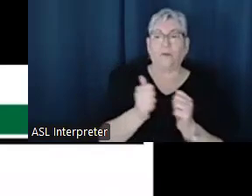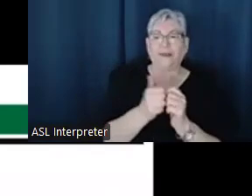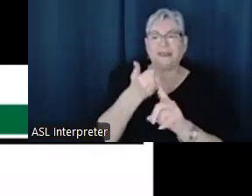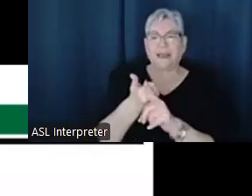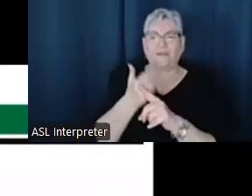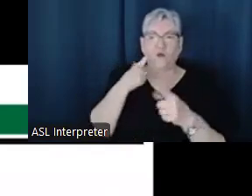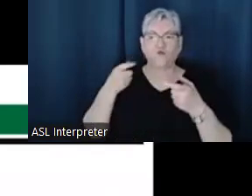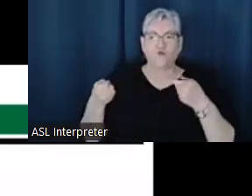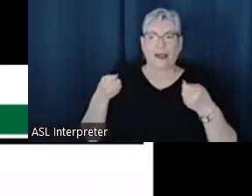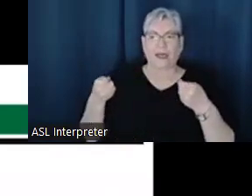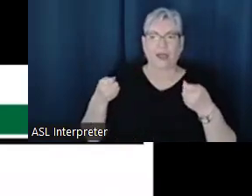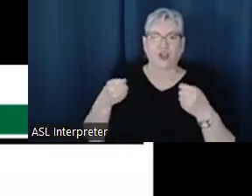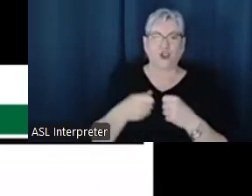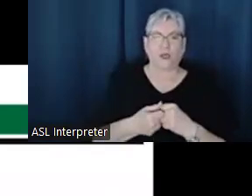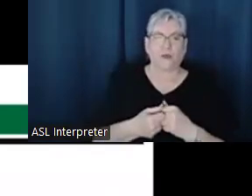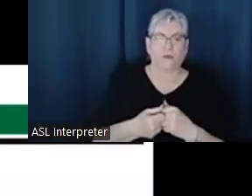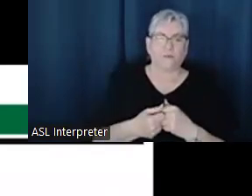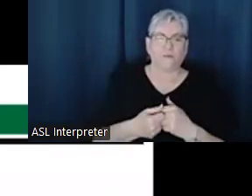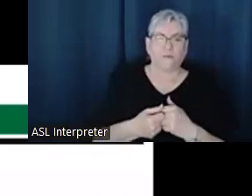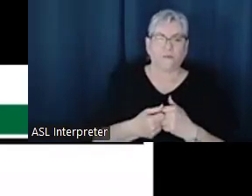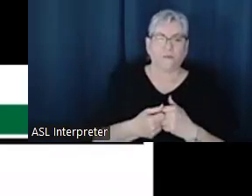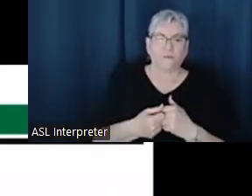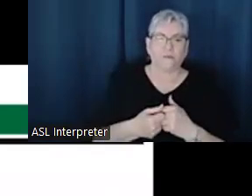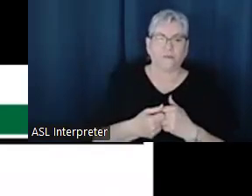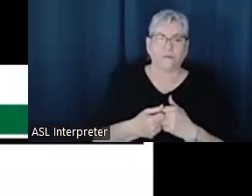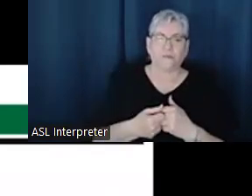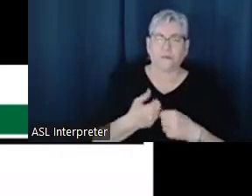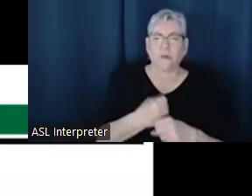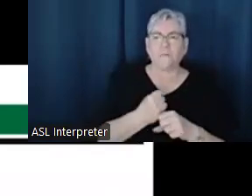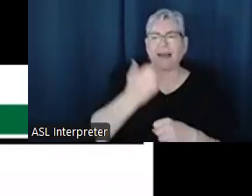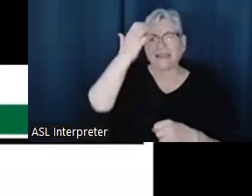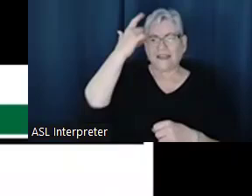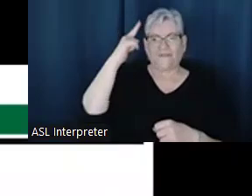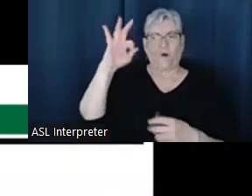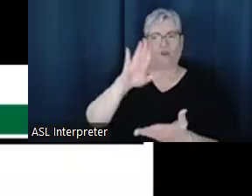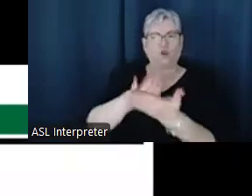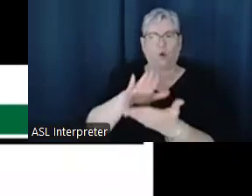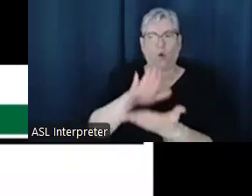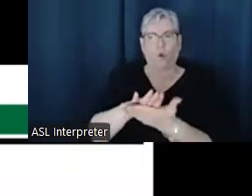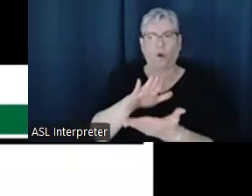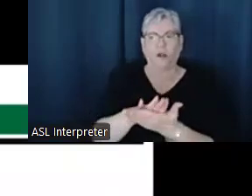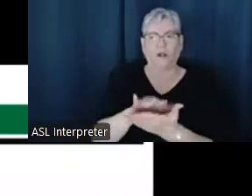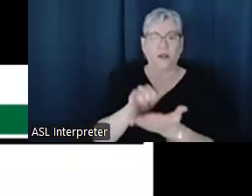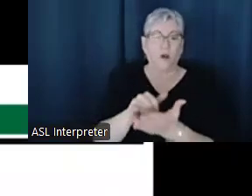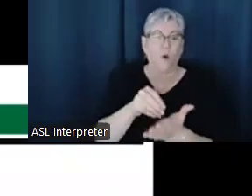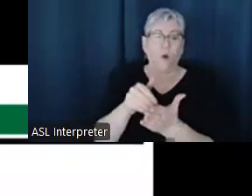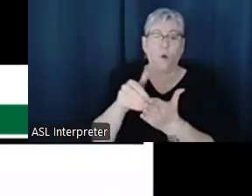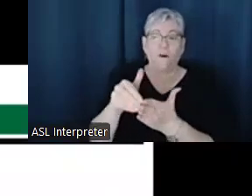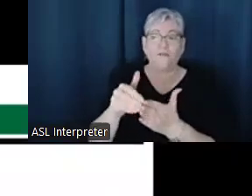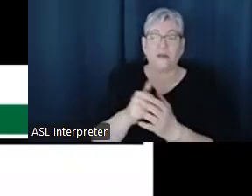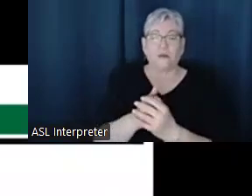Good. I think that makes sense for a school population. I think that's oftentimes where we